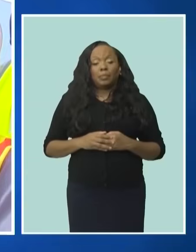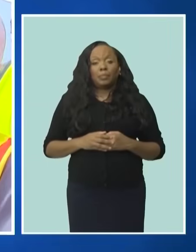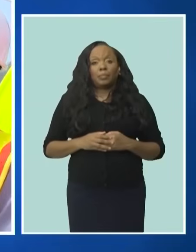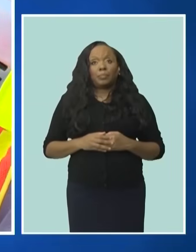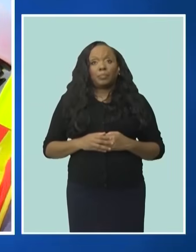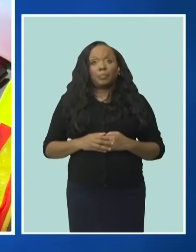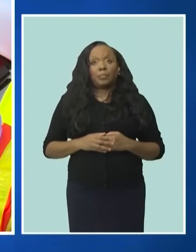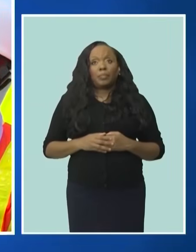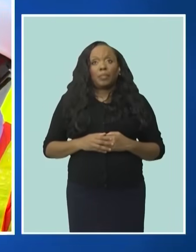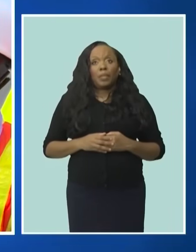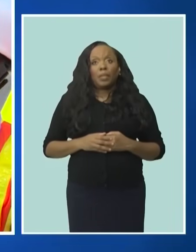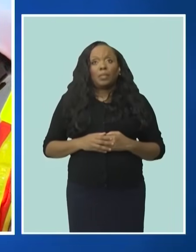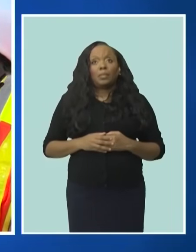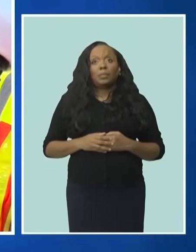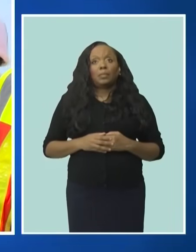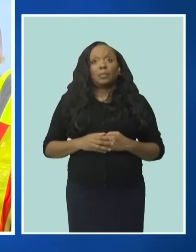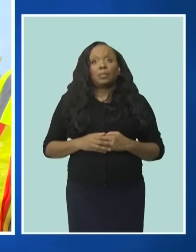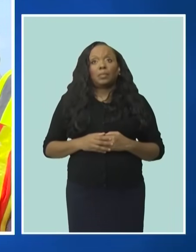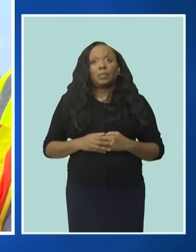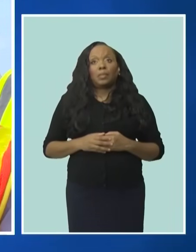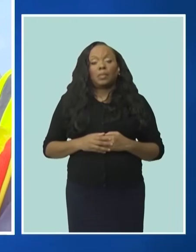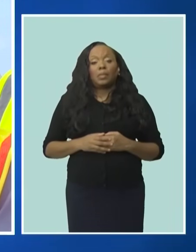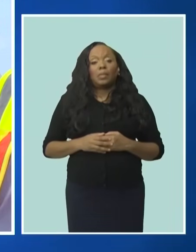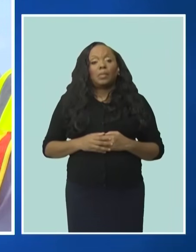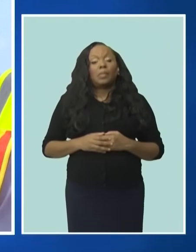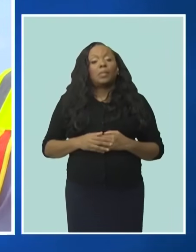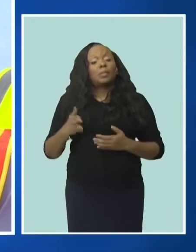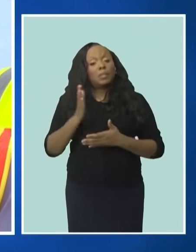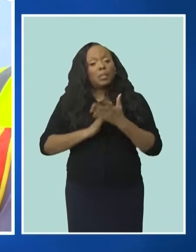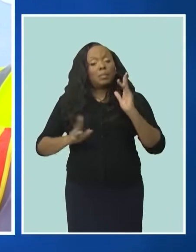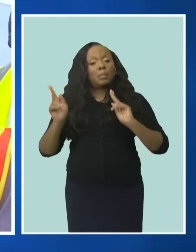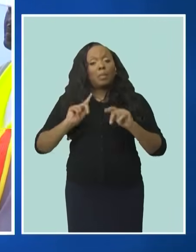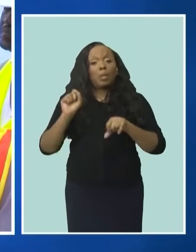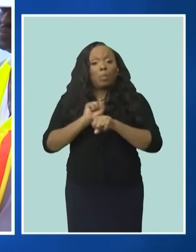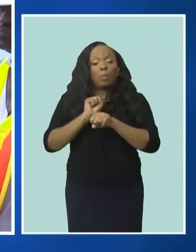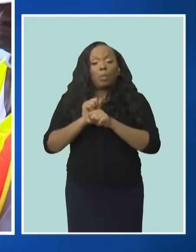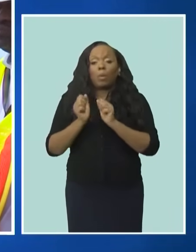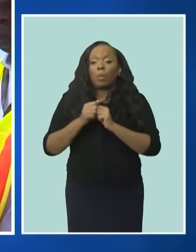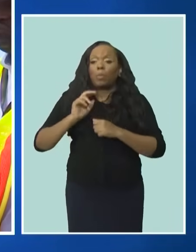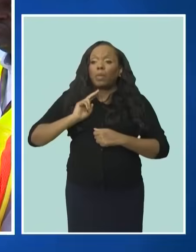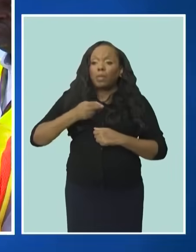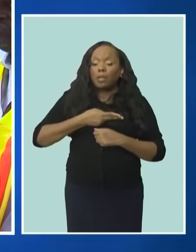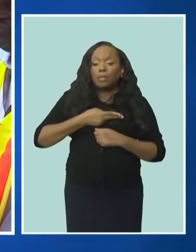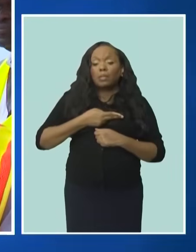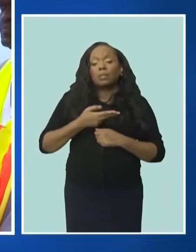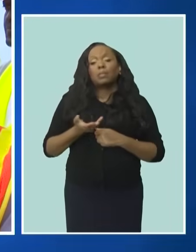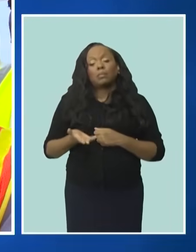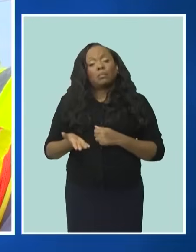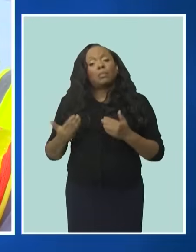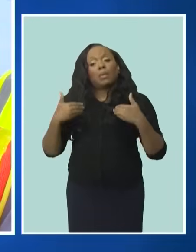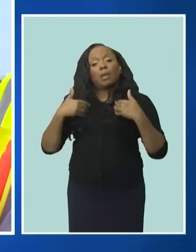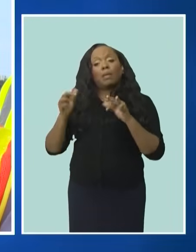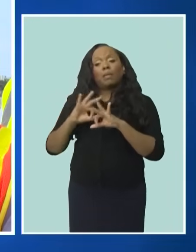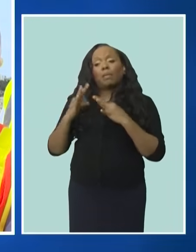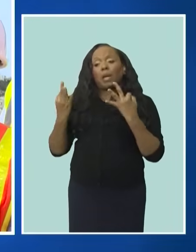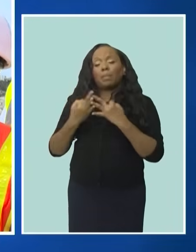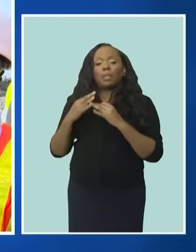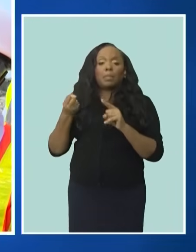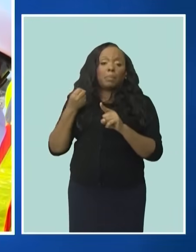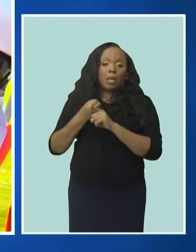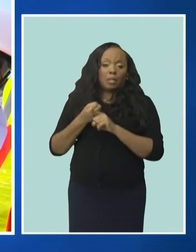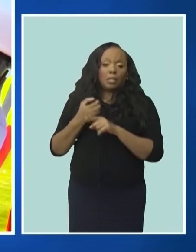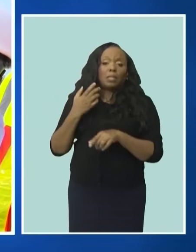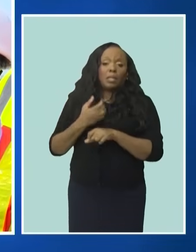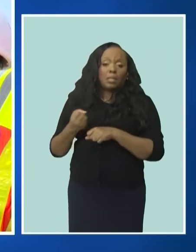some of our team members have family members who are the fishing community. We're here doing this as fast as we can to have but as